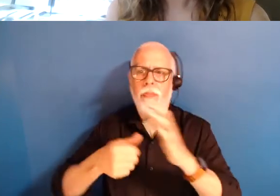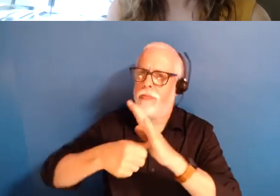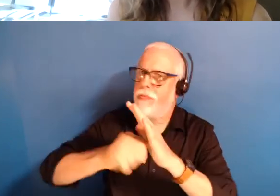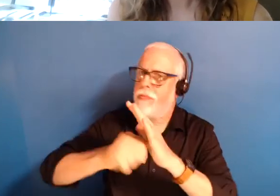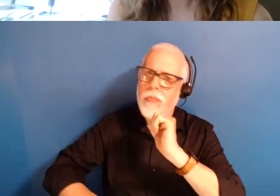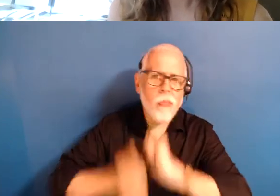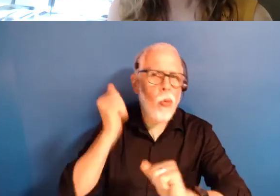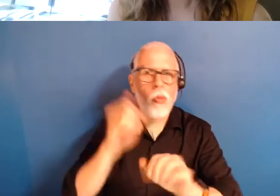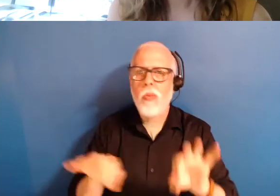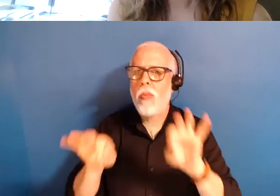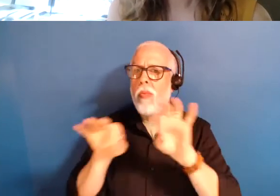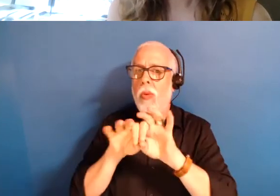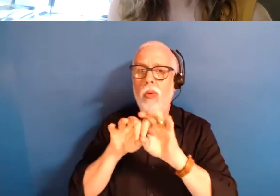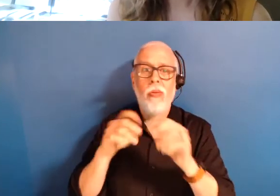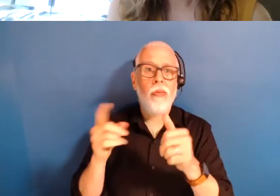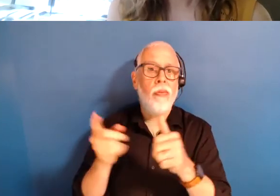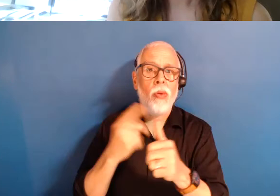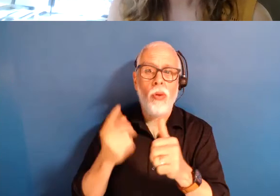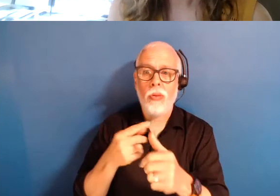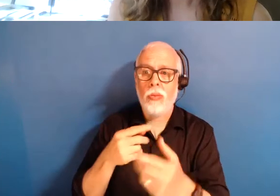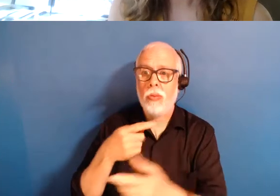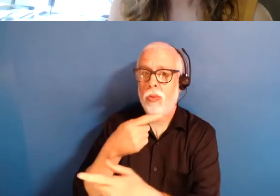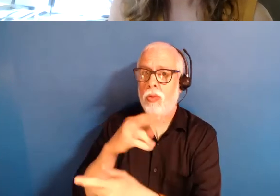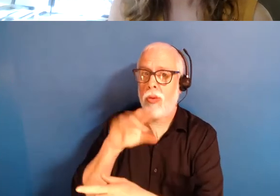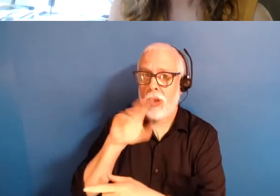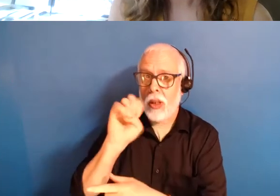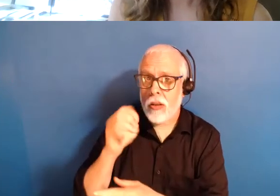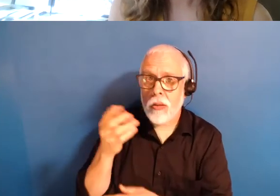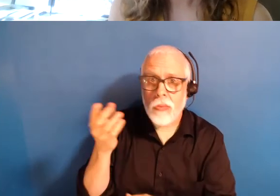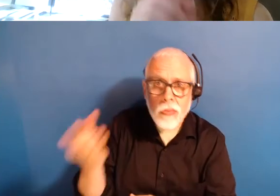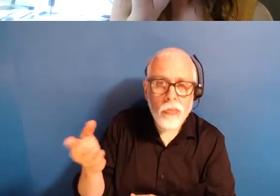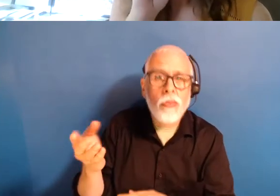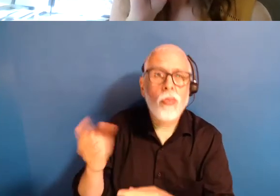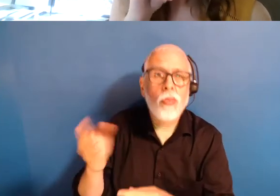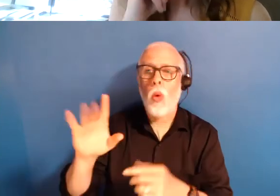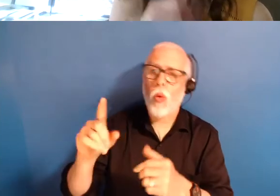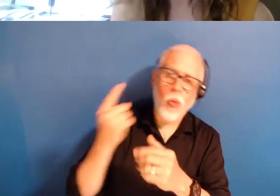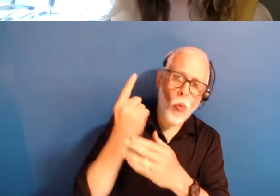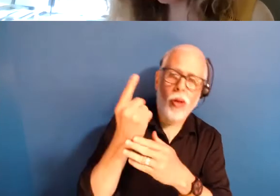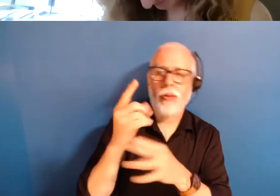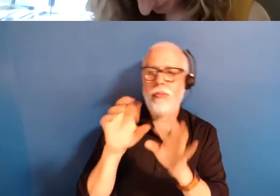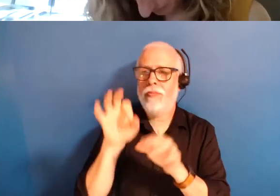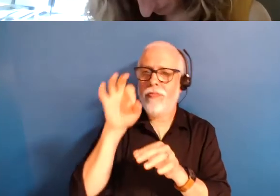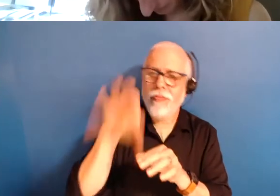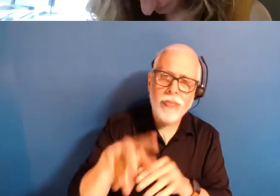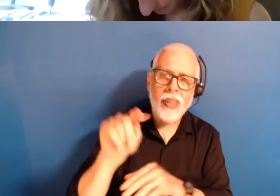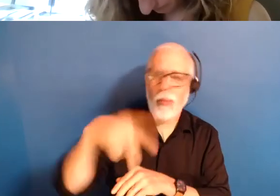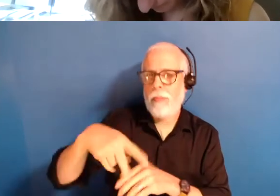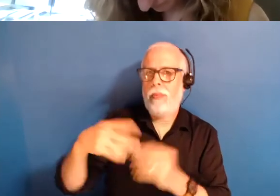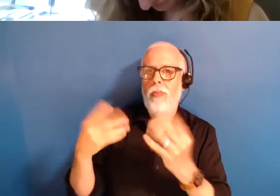And so we'll start with Grace. What's your one tidbit you would share with